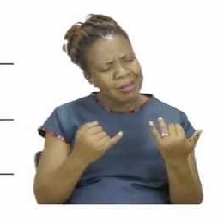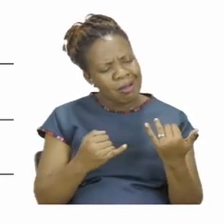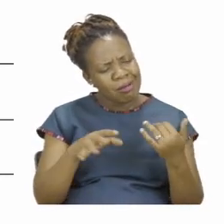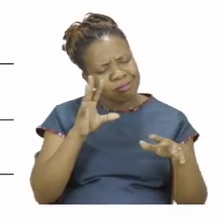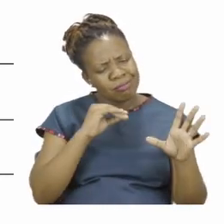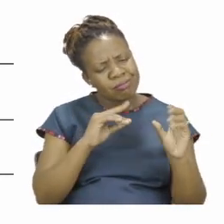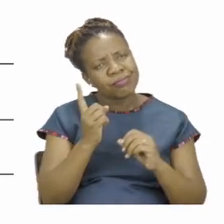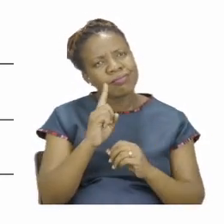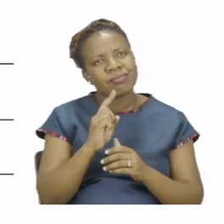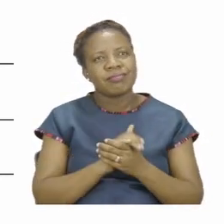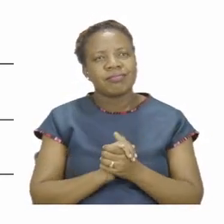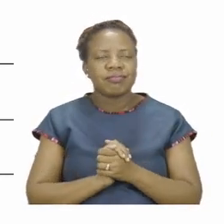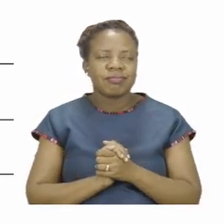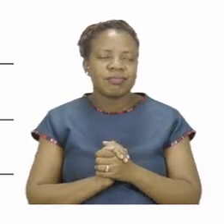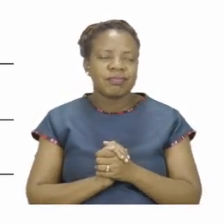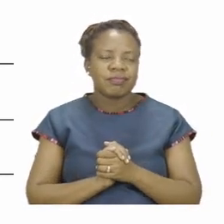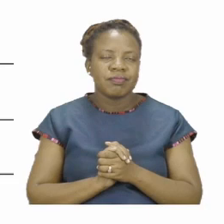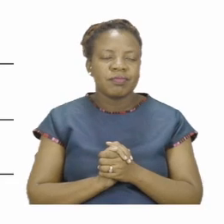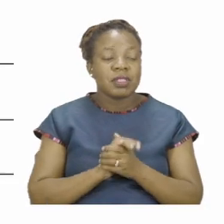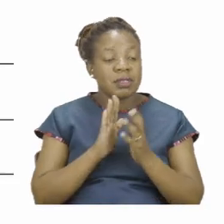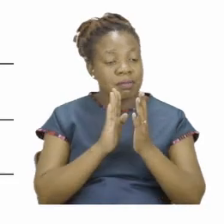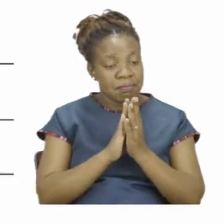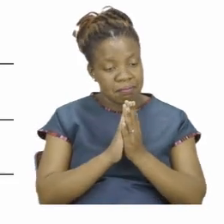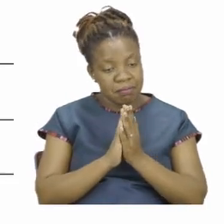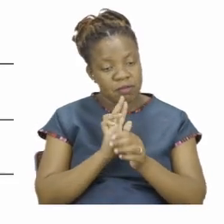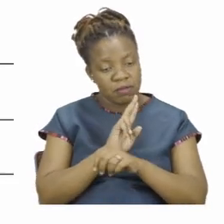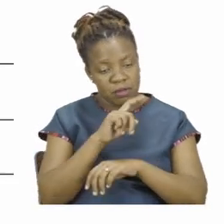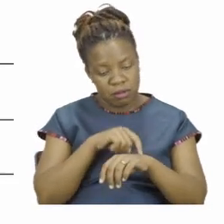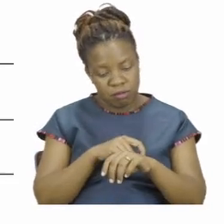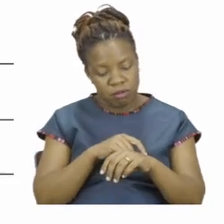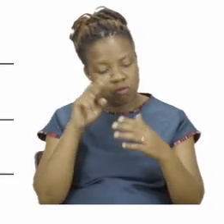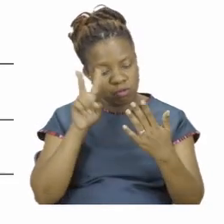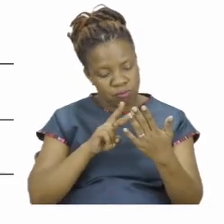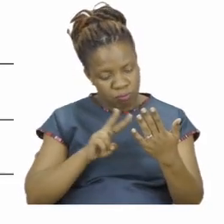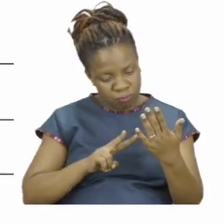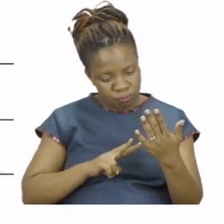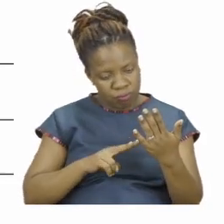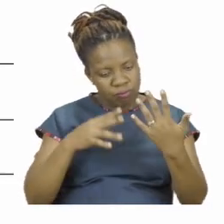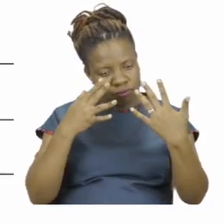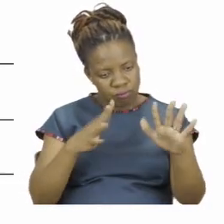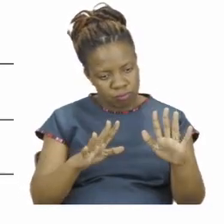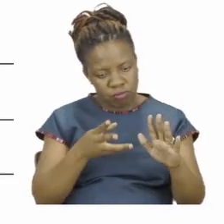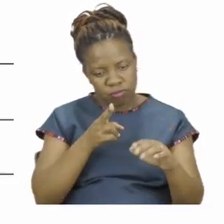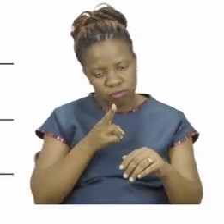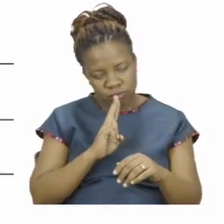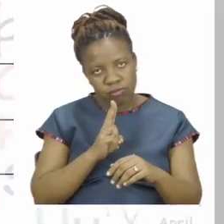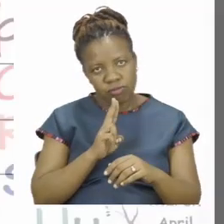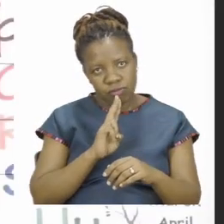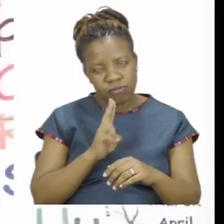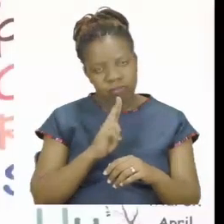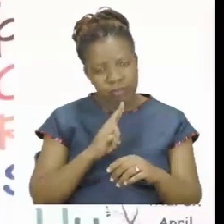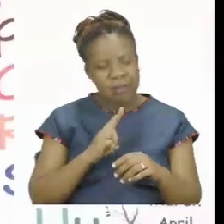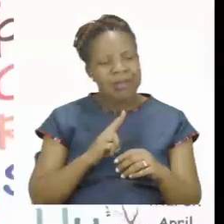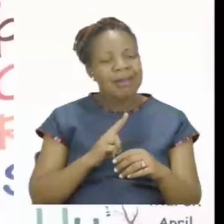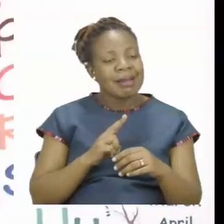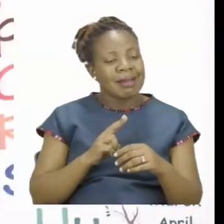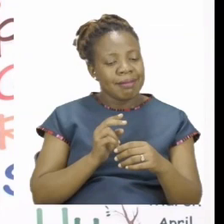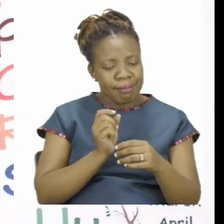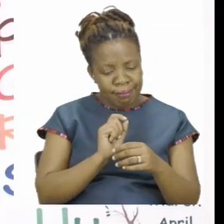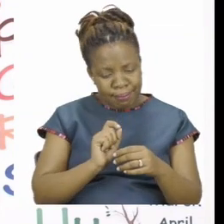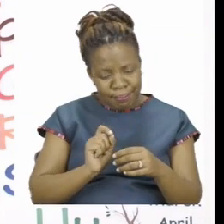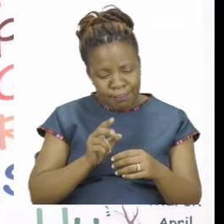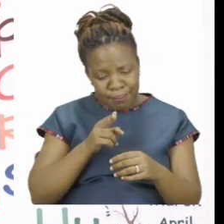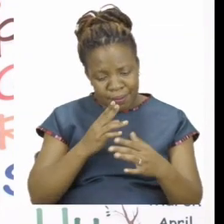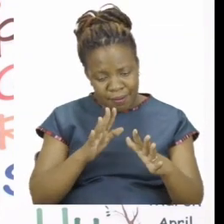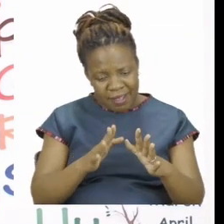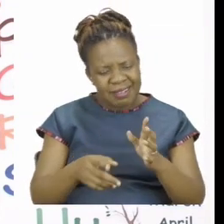like. And then answer your questions. Once you're done, please read it again to make sure that your answers are